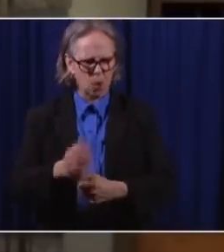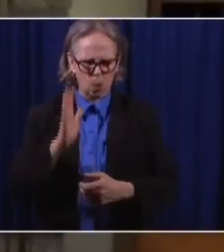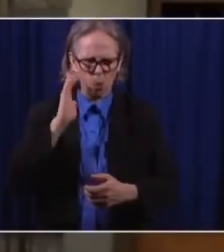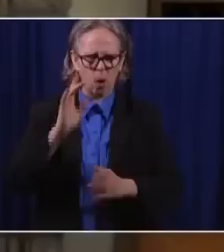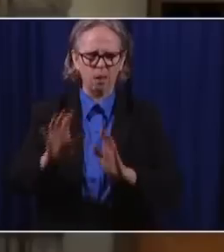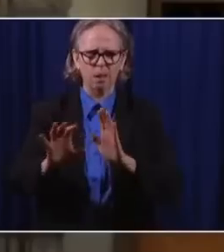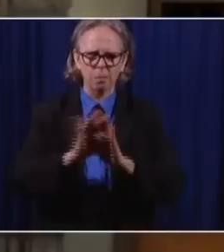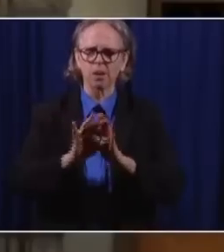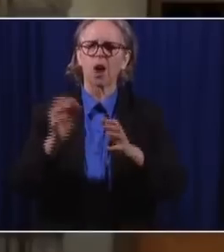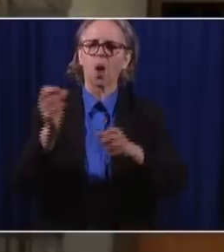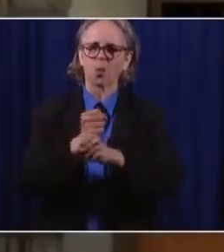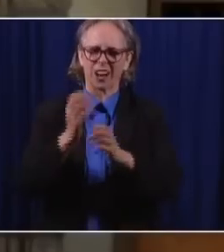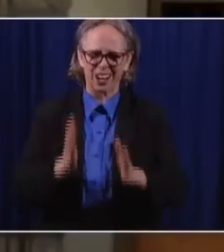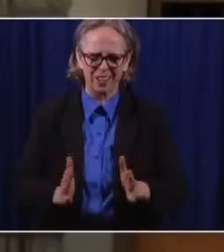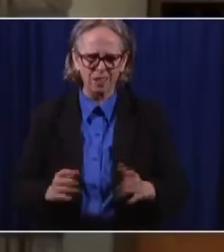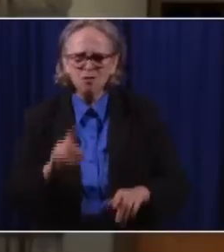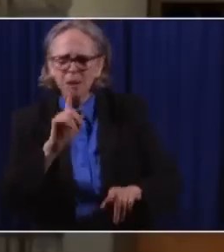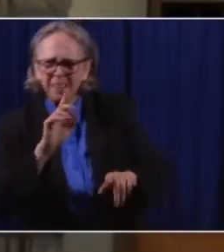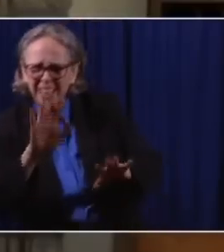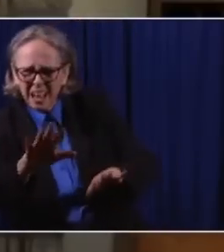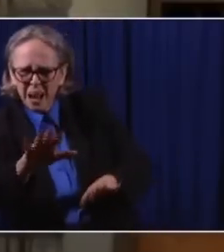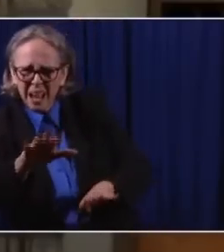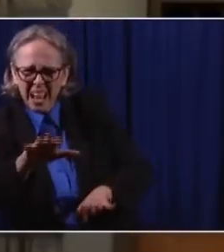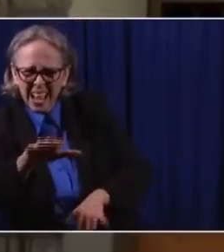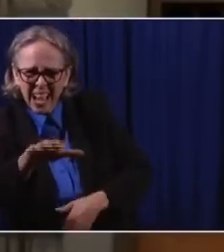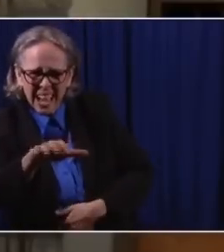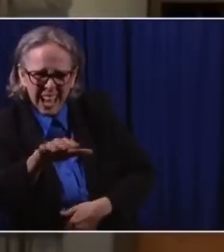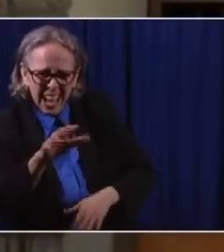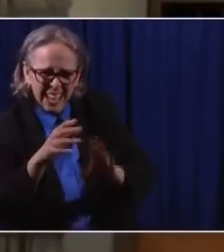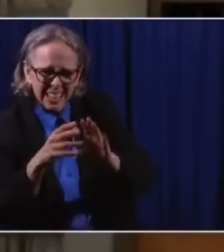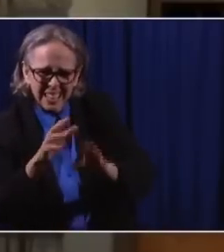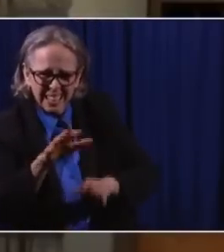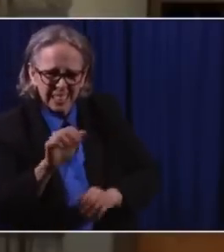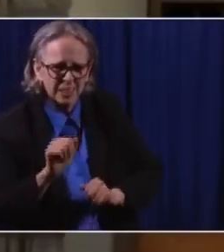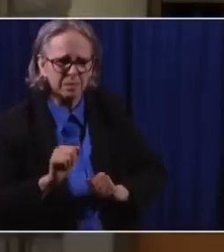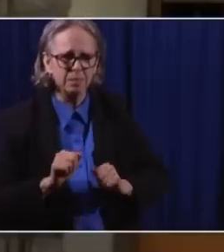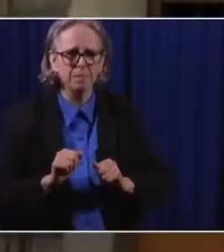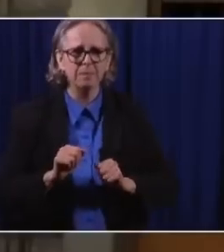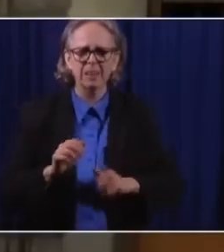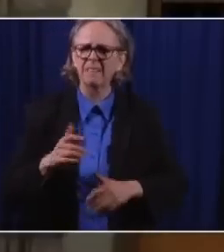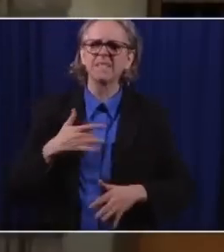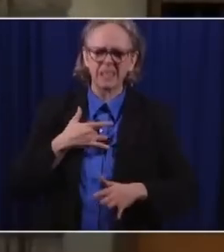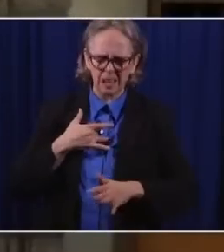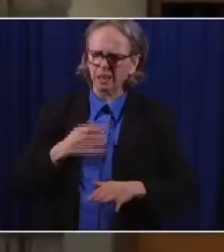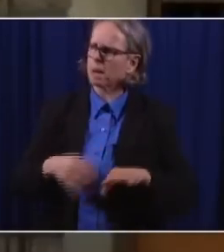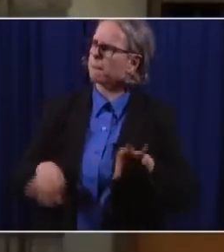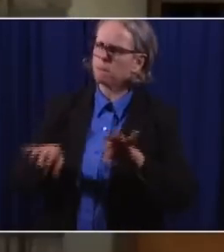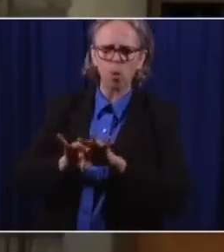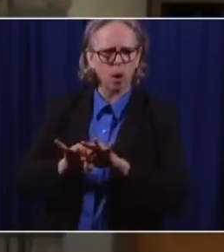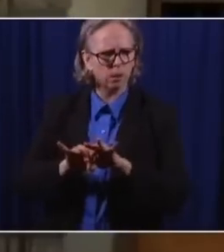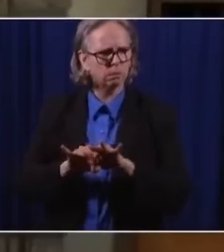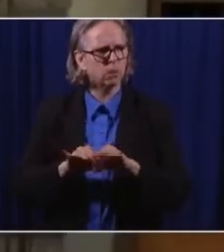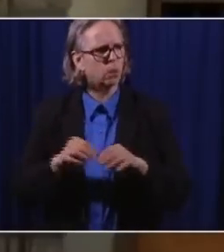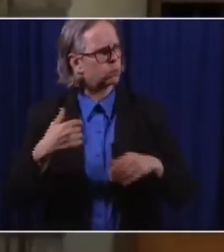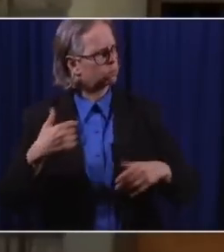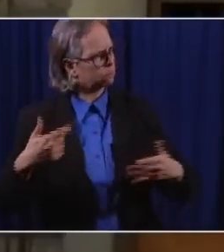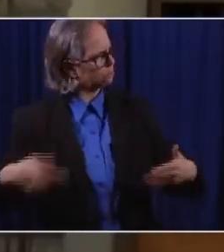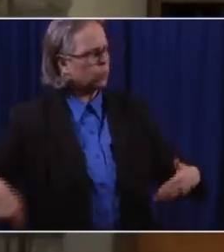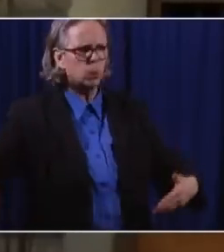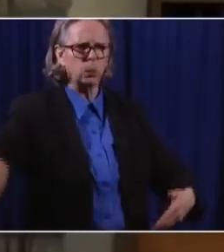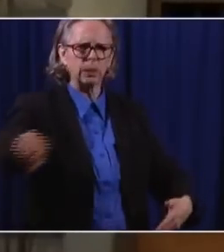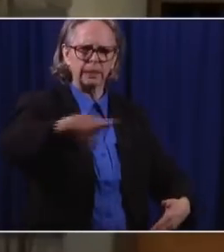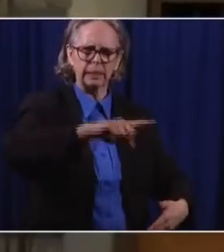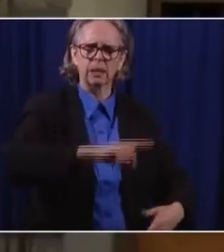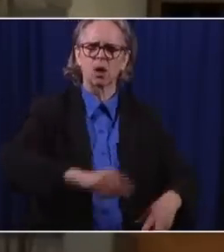who's going to become the next president of the United States. And I just think it is important for us to respect both